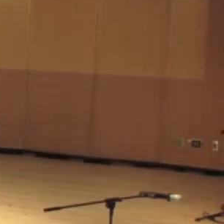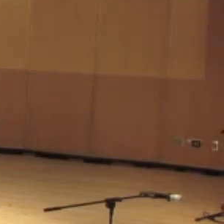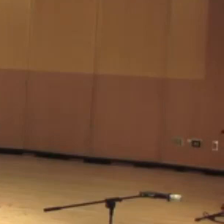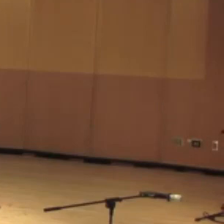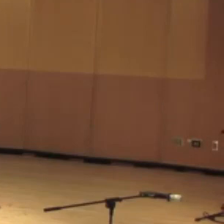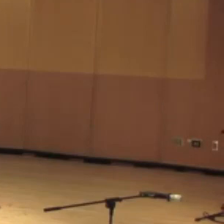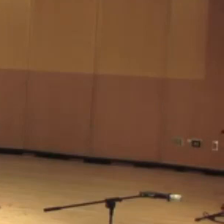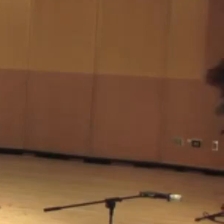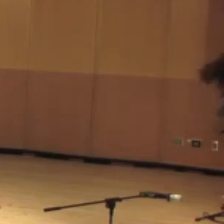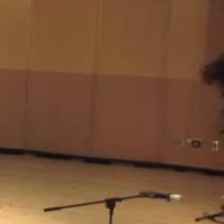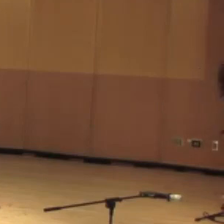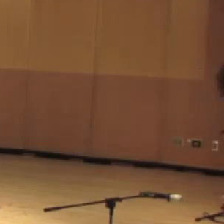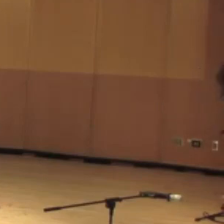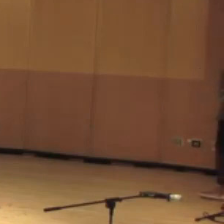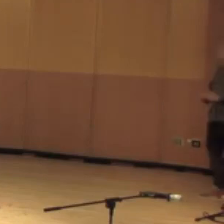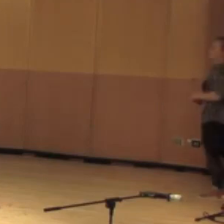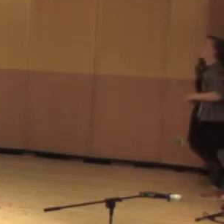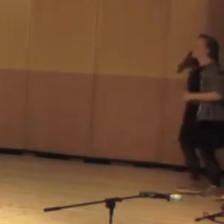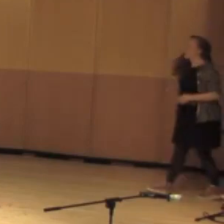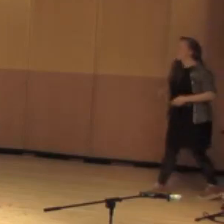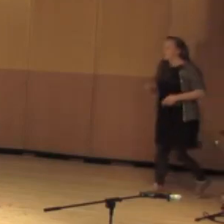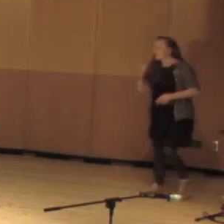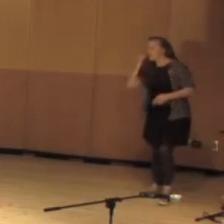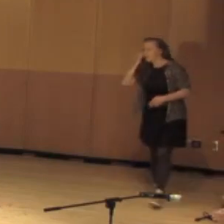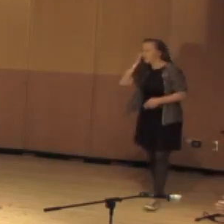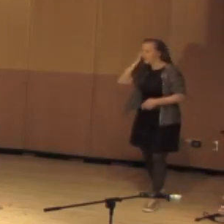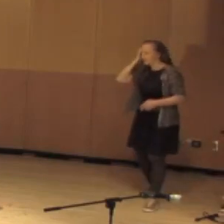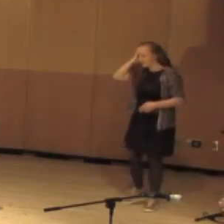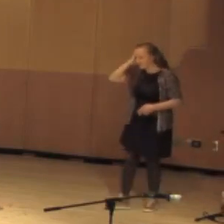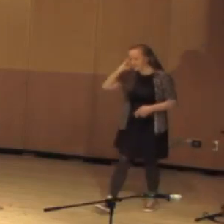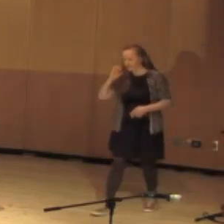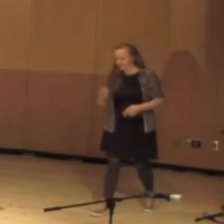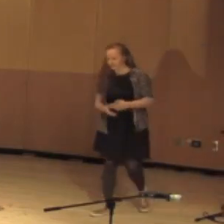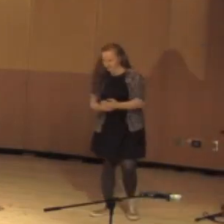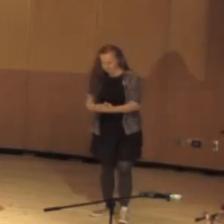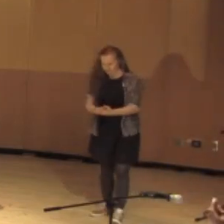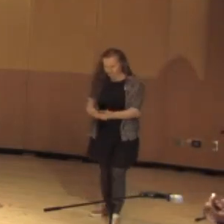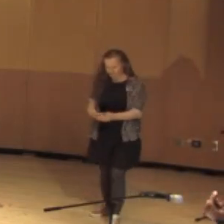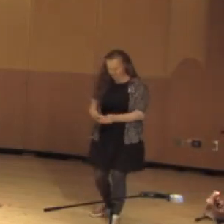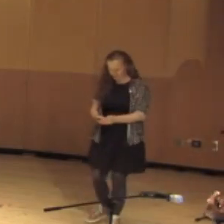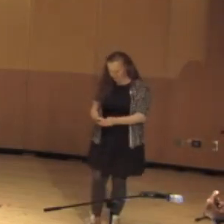oh I'm I'm supposed to introduce the console General from Norway